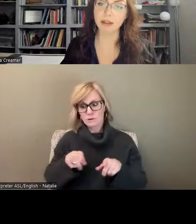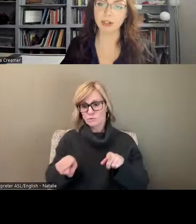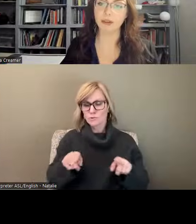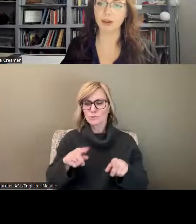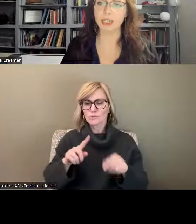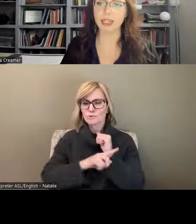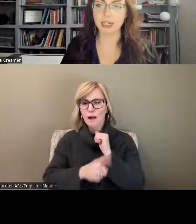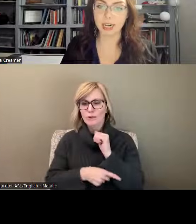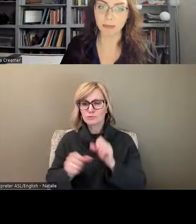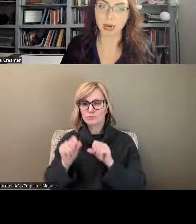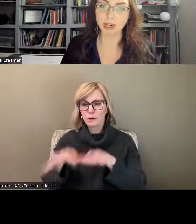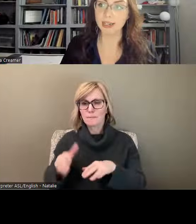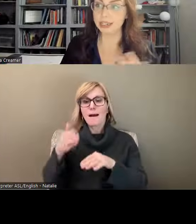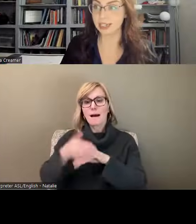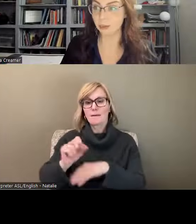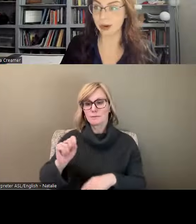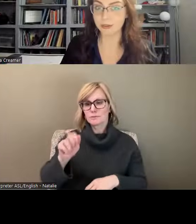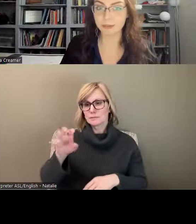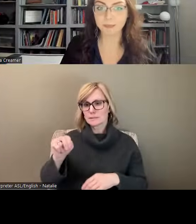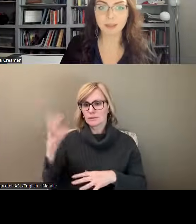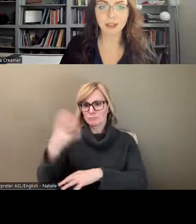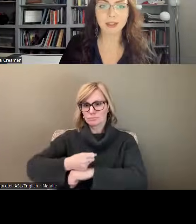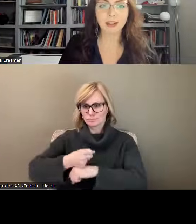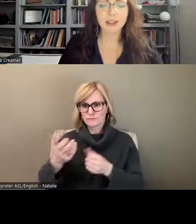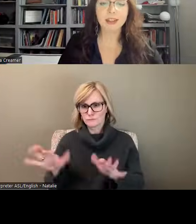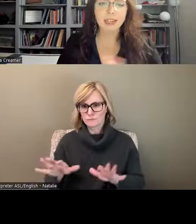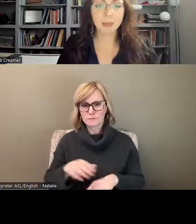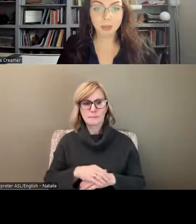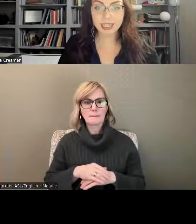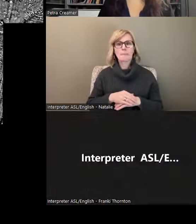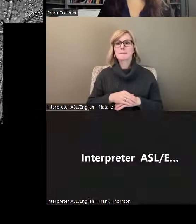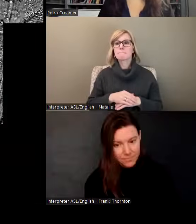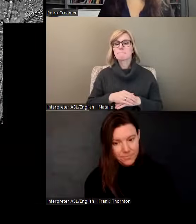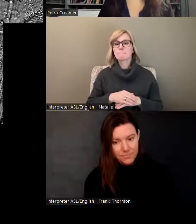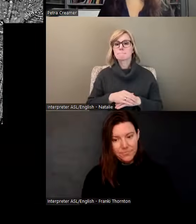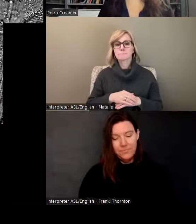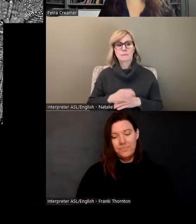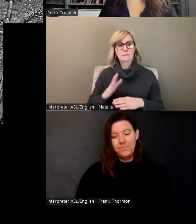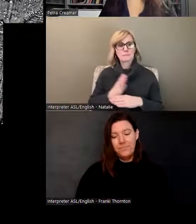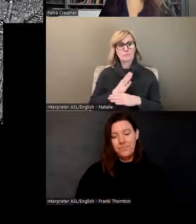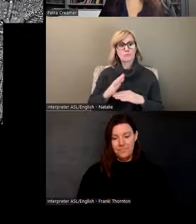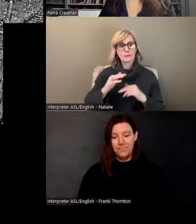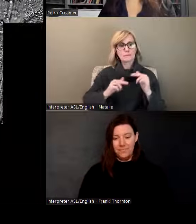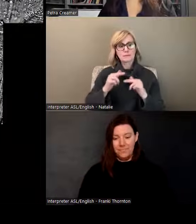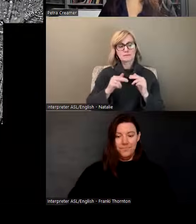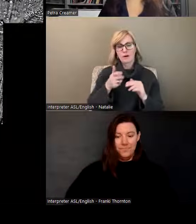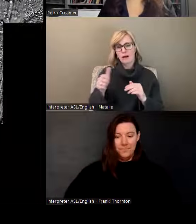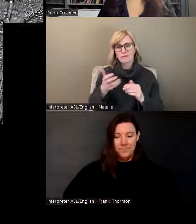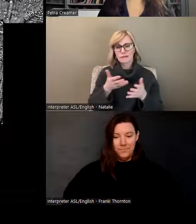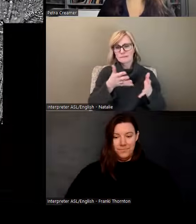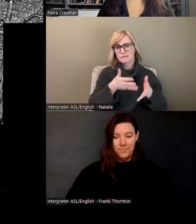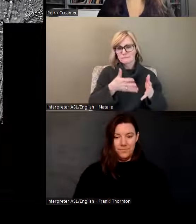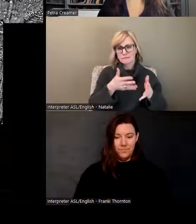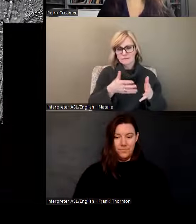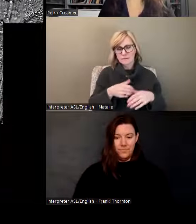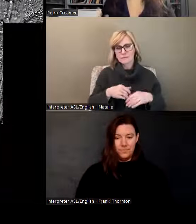dumps after the fall of the Assyrian Empire in 612. In between these buildings are ephemeral traces of other structures and man-made